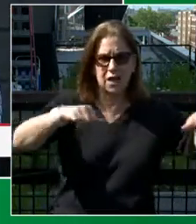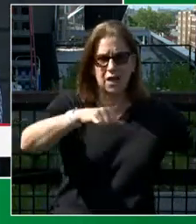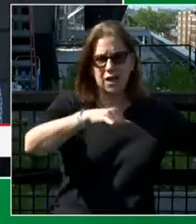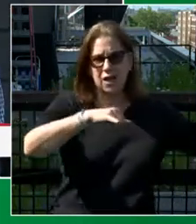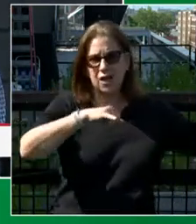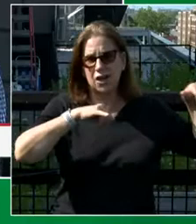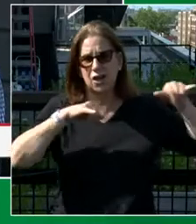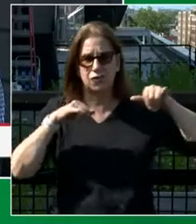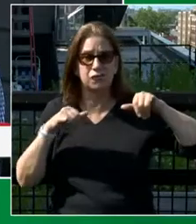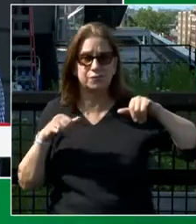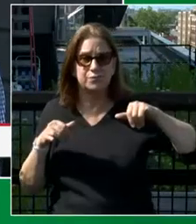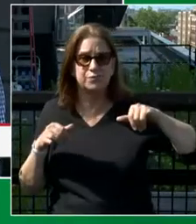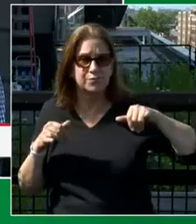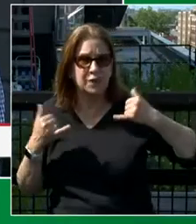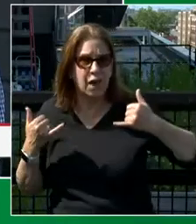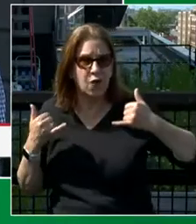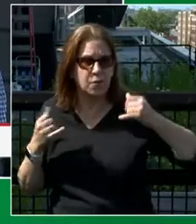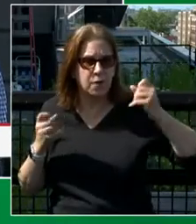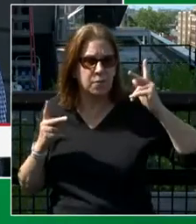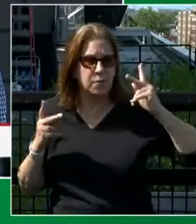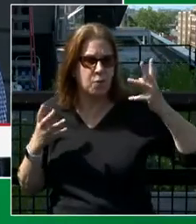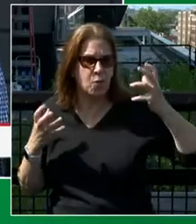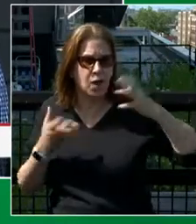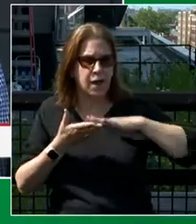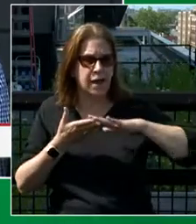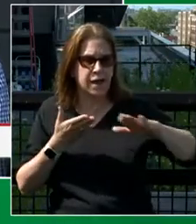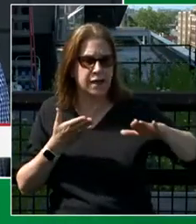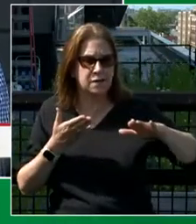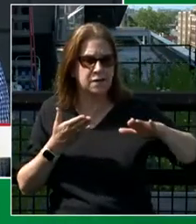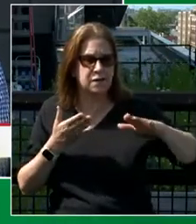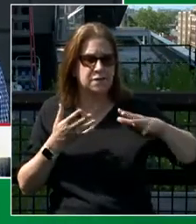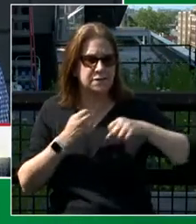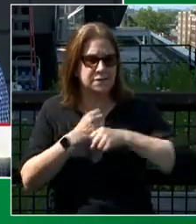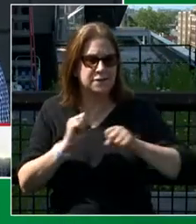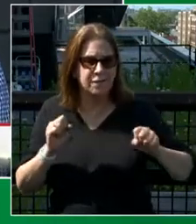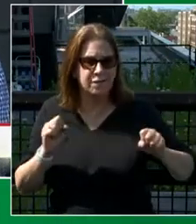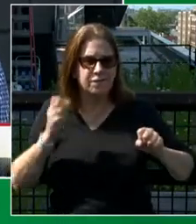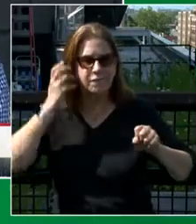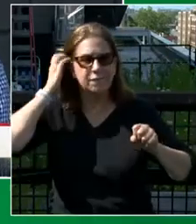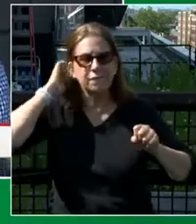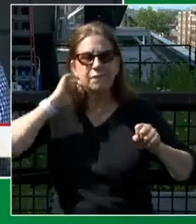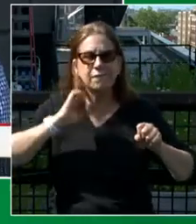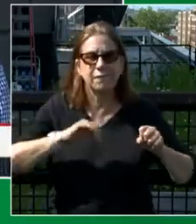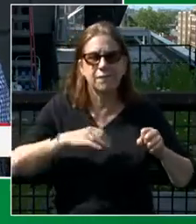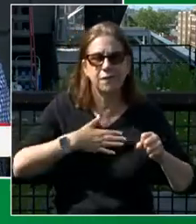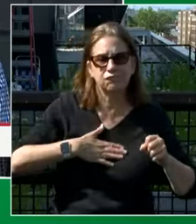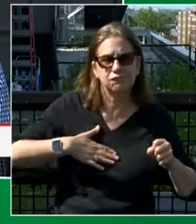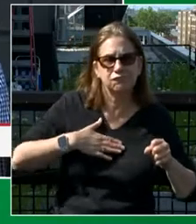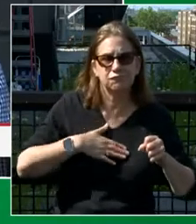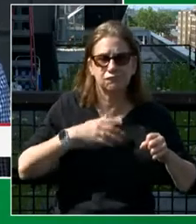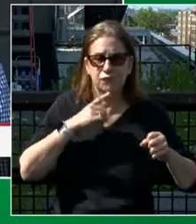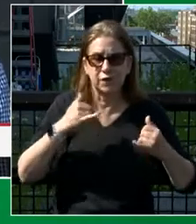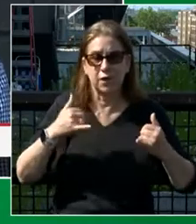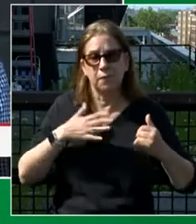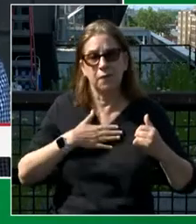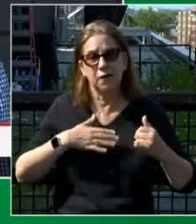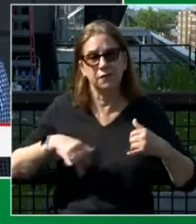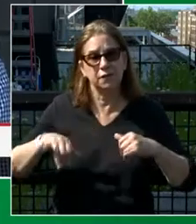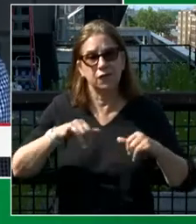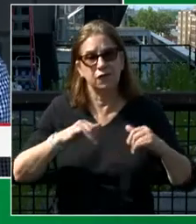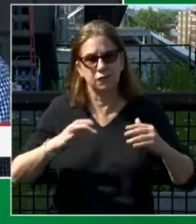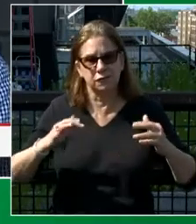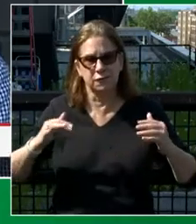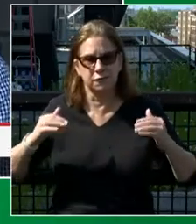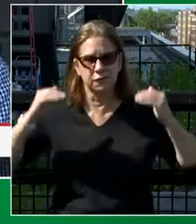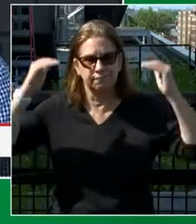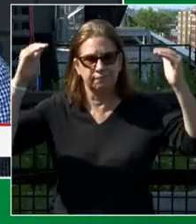be able to maintain that across all of our stores, definitely the workforce challenges, but just in general, change is hard. So